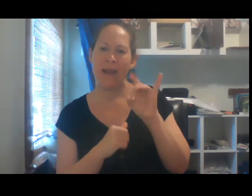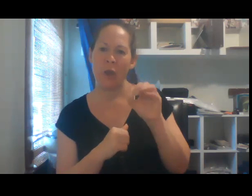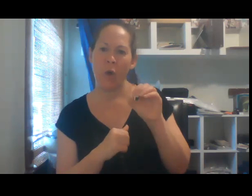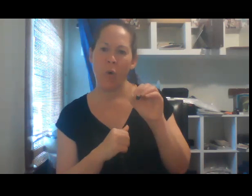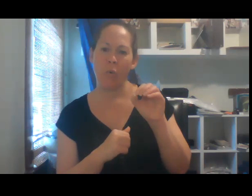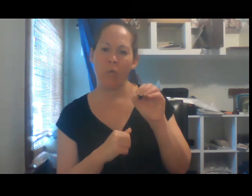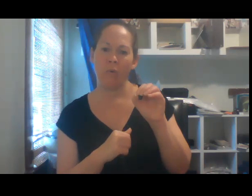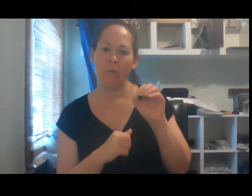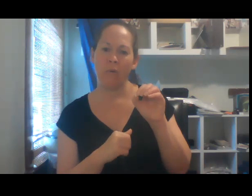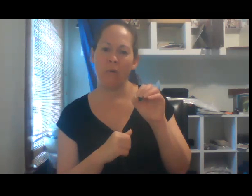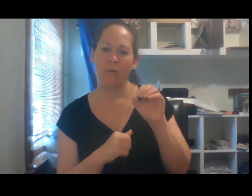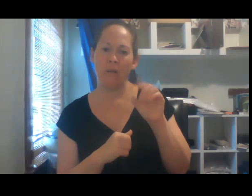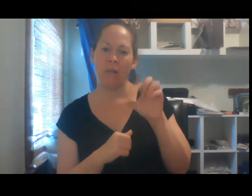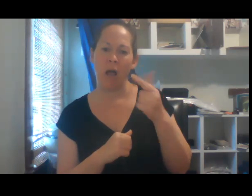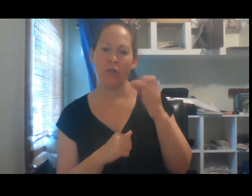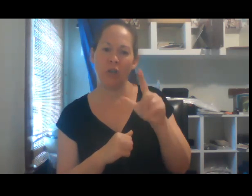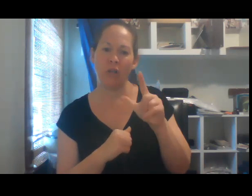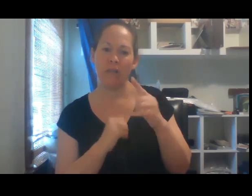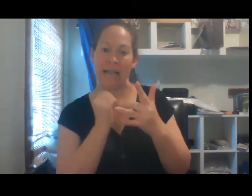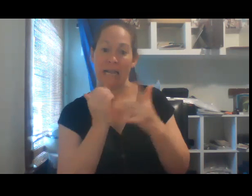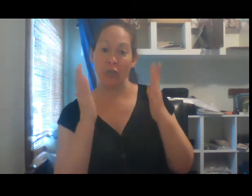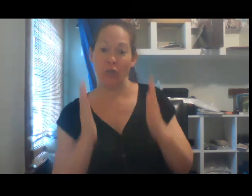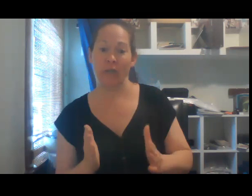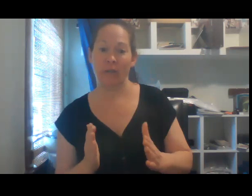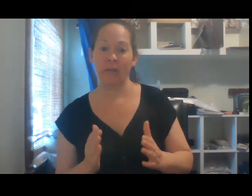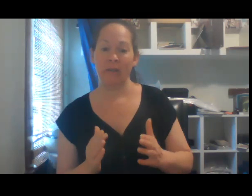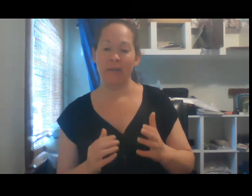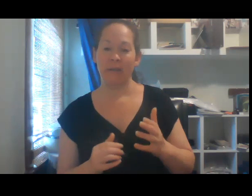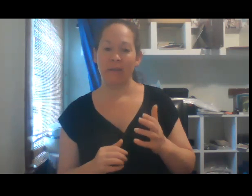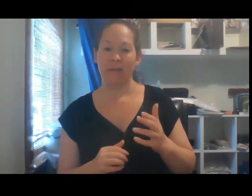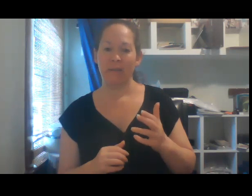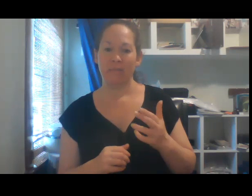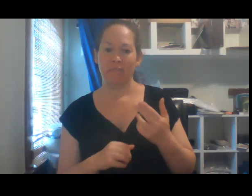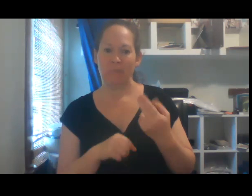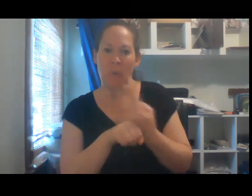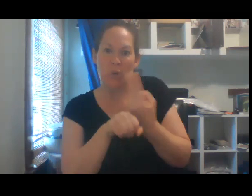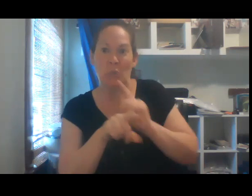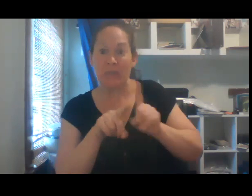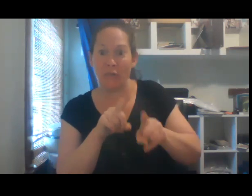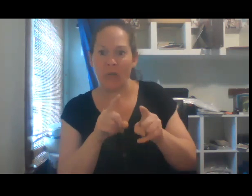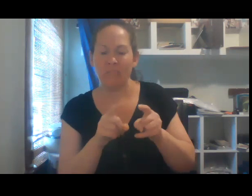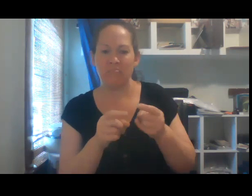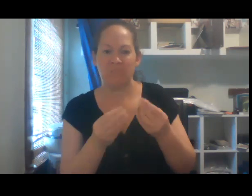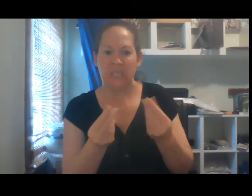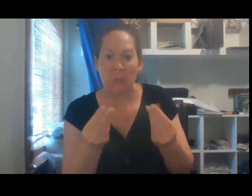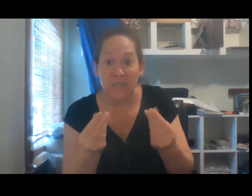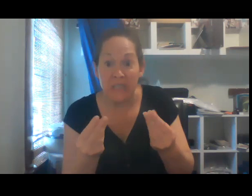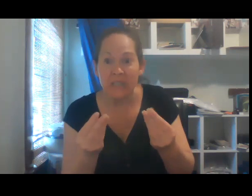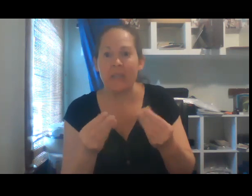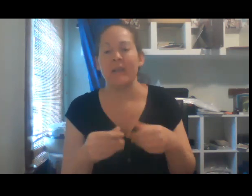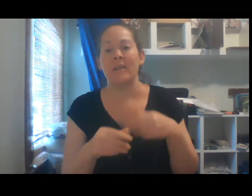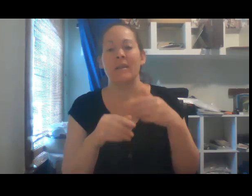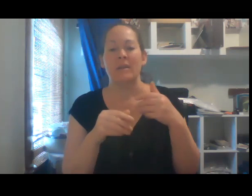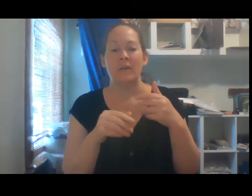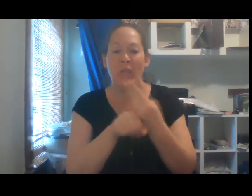radiological technicians. They would find different substances for you to imbibe. This breakdown releases particles and